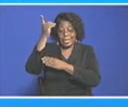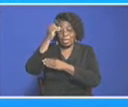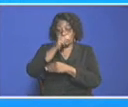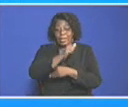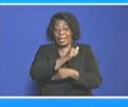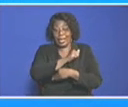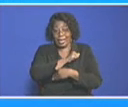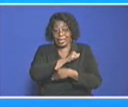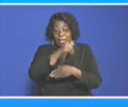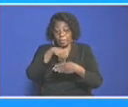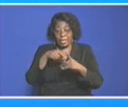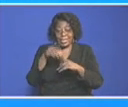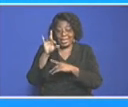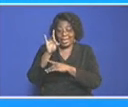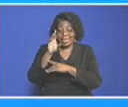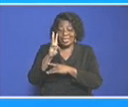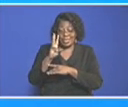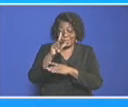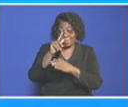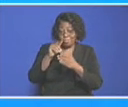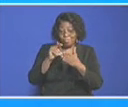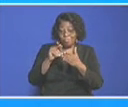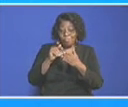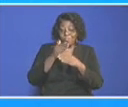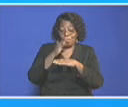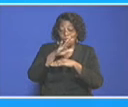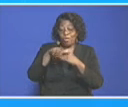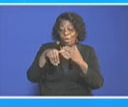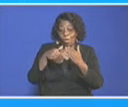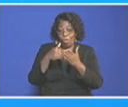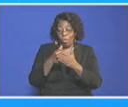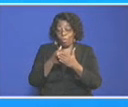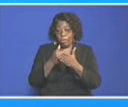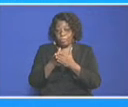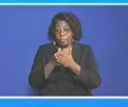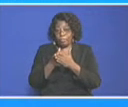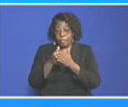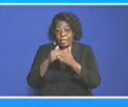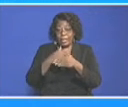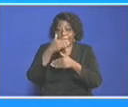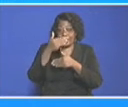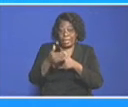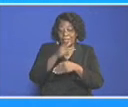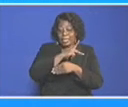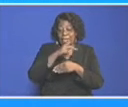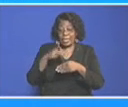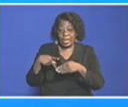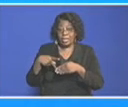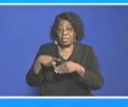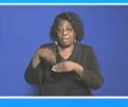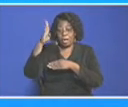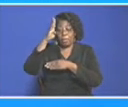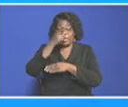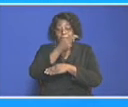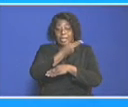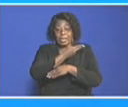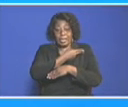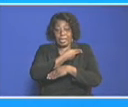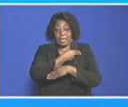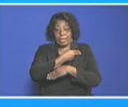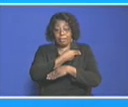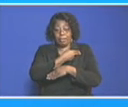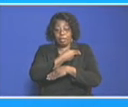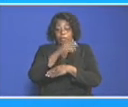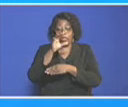who comes in at an 86 overall with the Paint Beast archetype. He'll be followed by Sacramento Kings sharpshooter Buddy Hield, who comes into the game